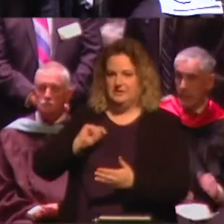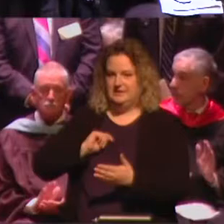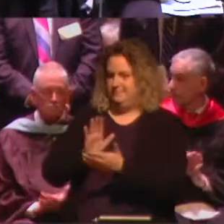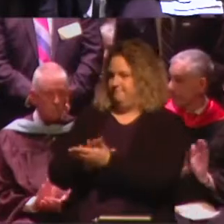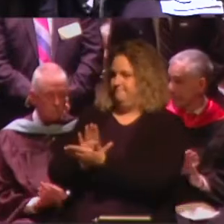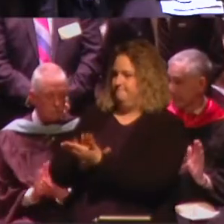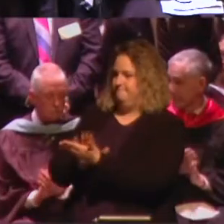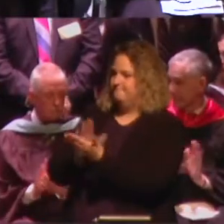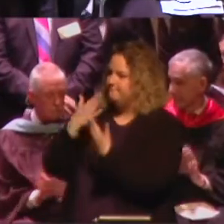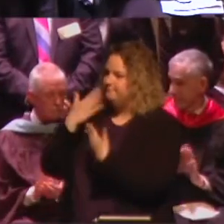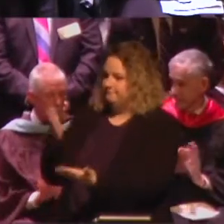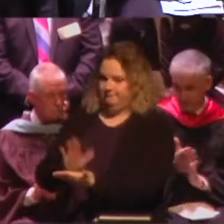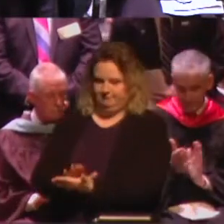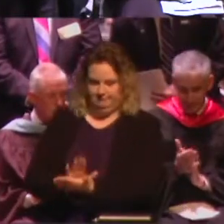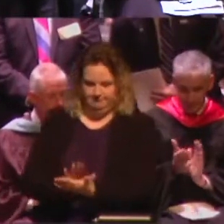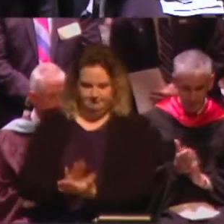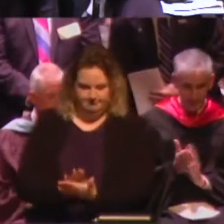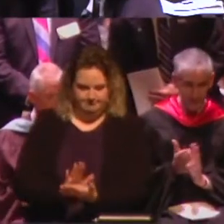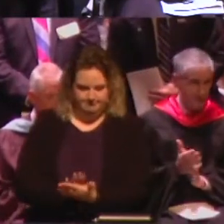hand.